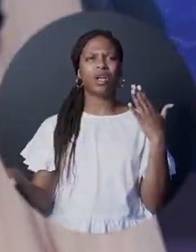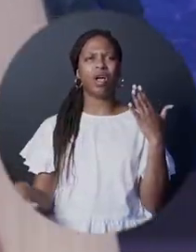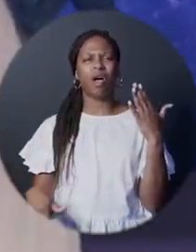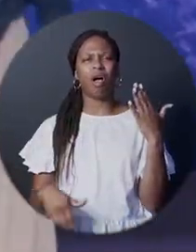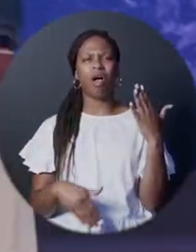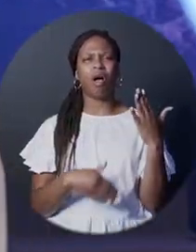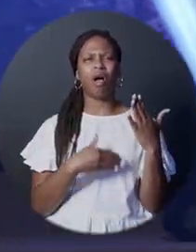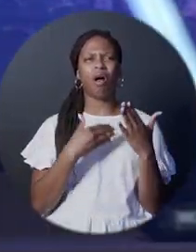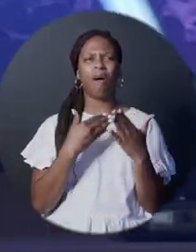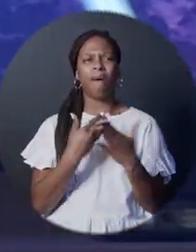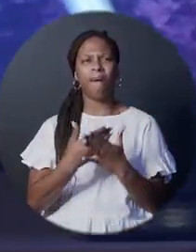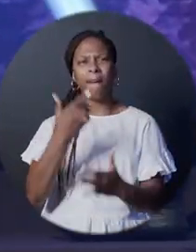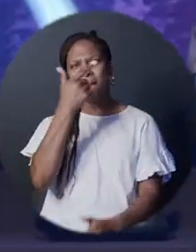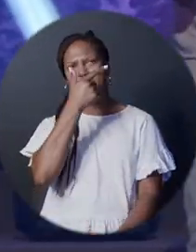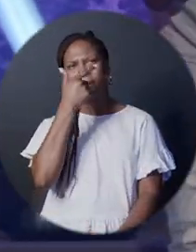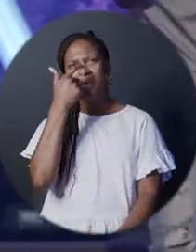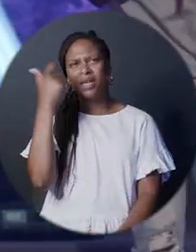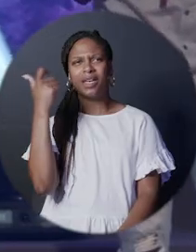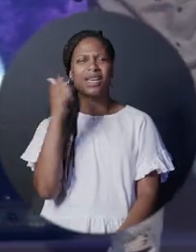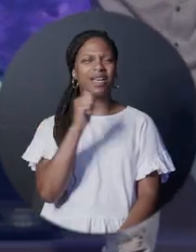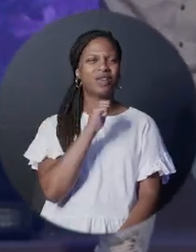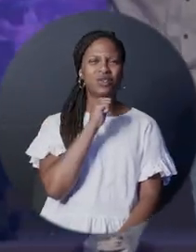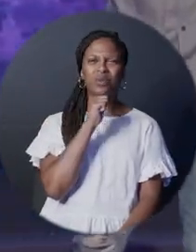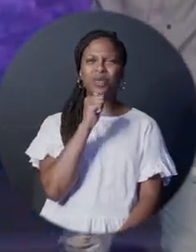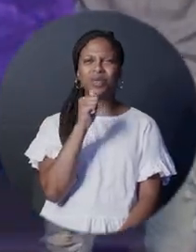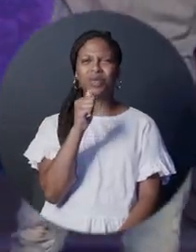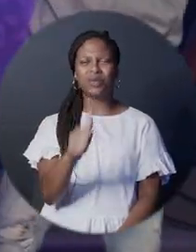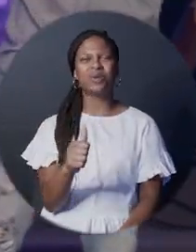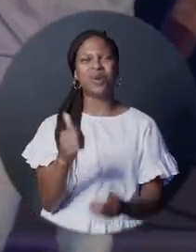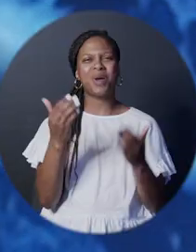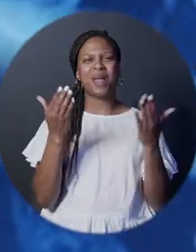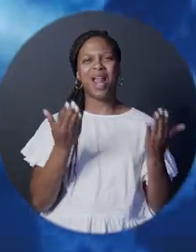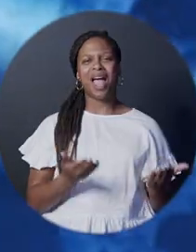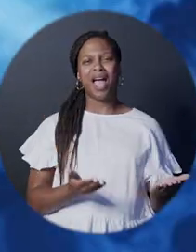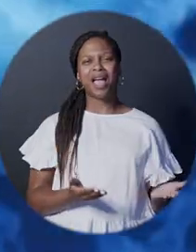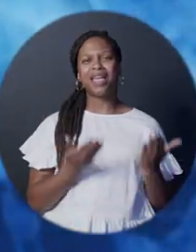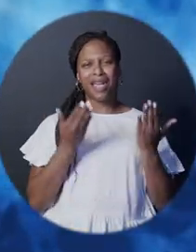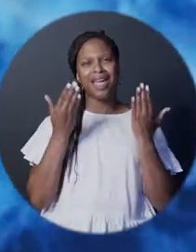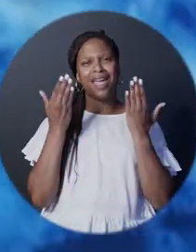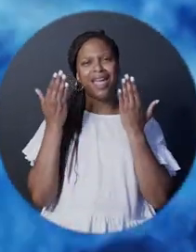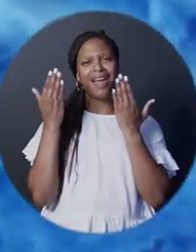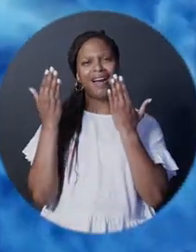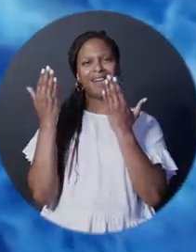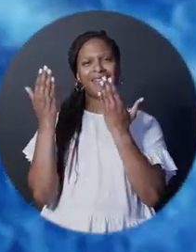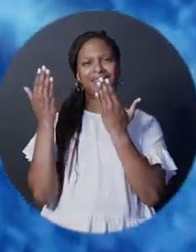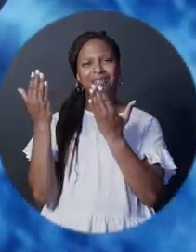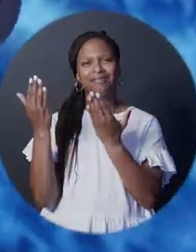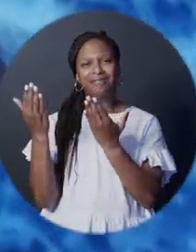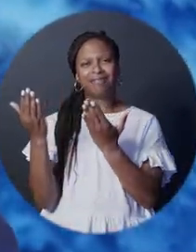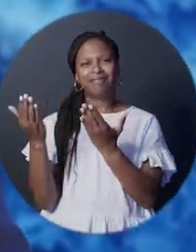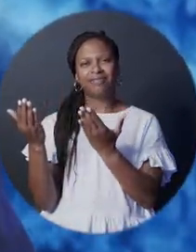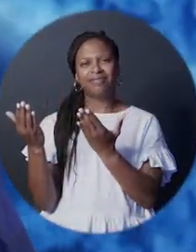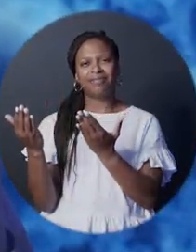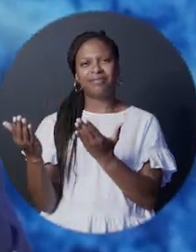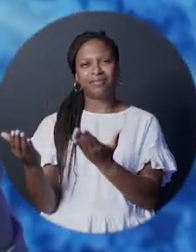And it's all, and it's all, and it's all, because we do